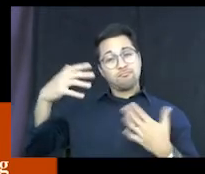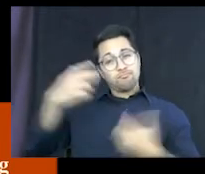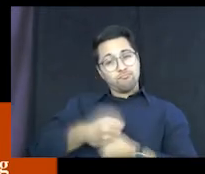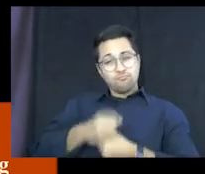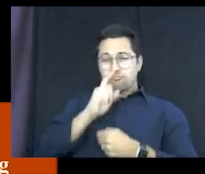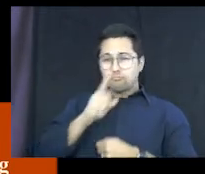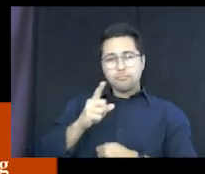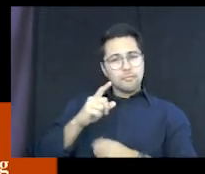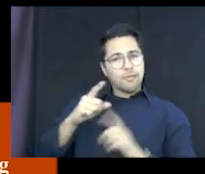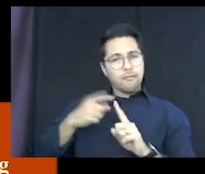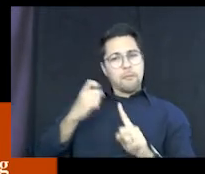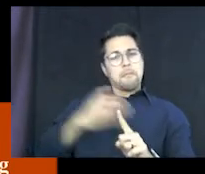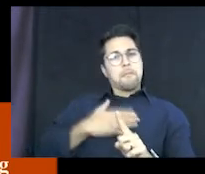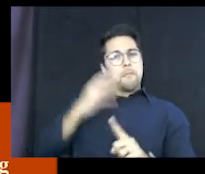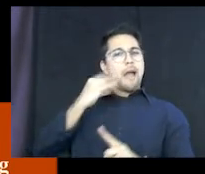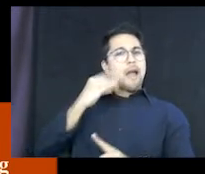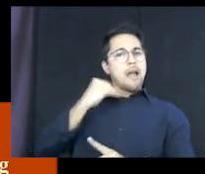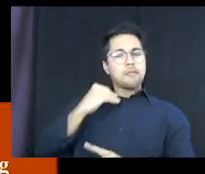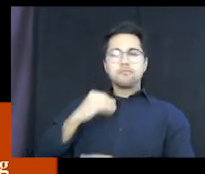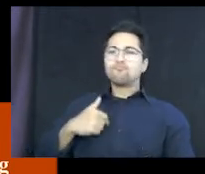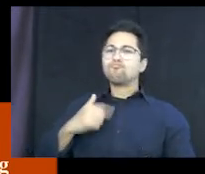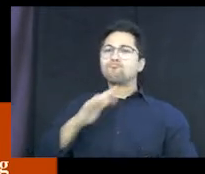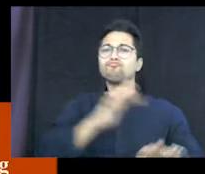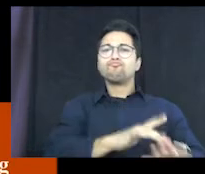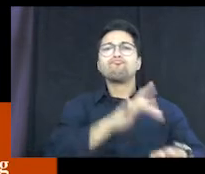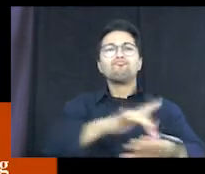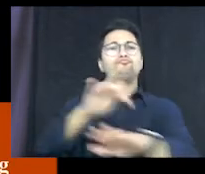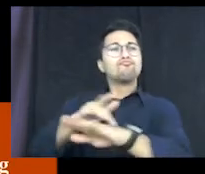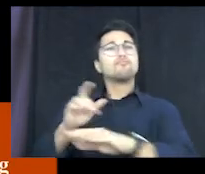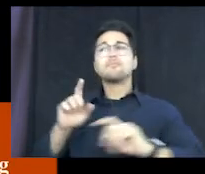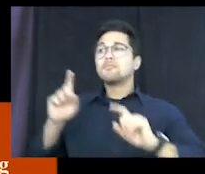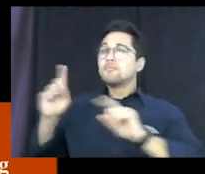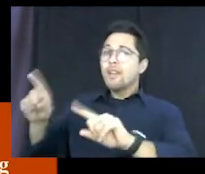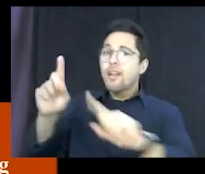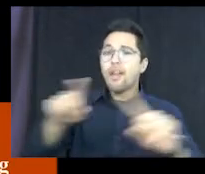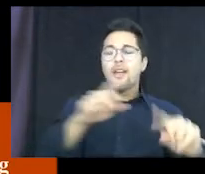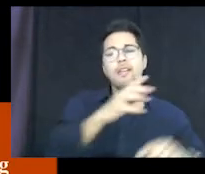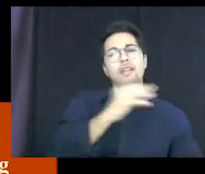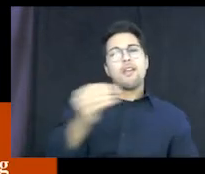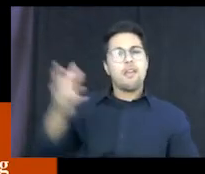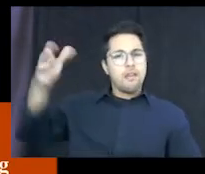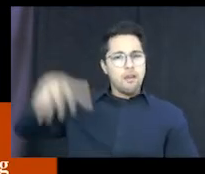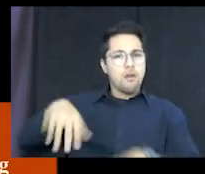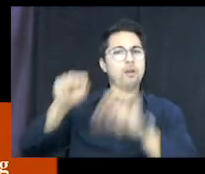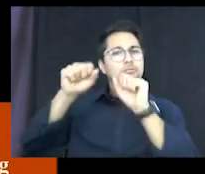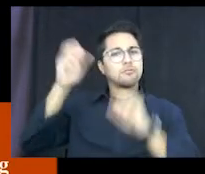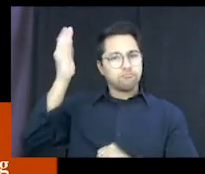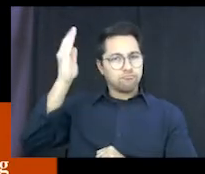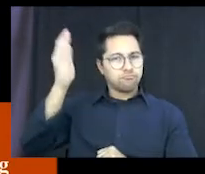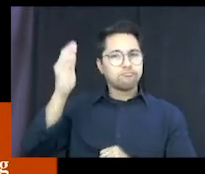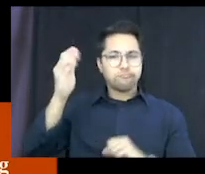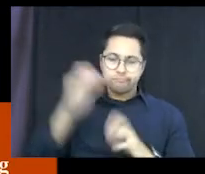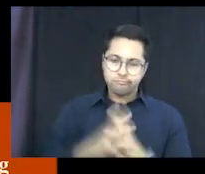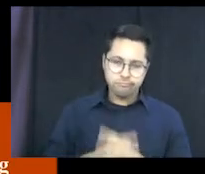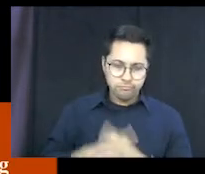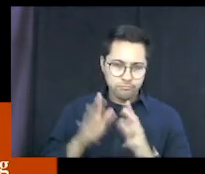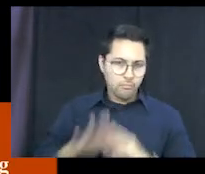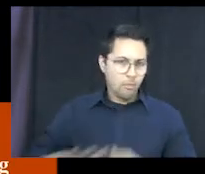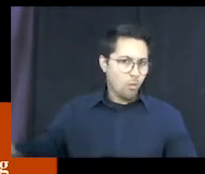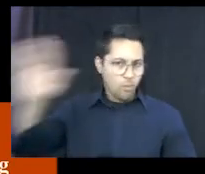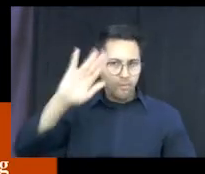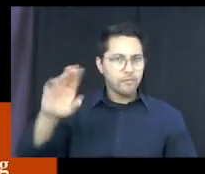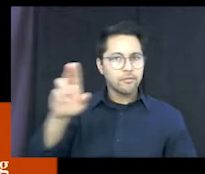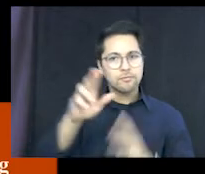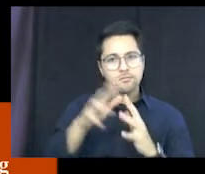personal experiences visiting, attending, and hosting presentations at such groups nationwide, and